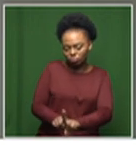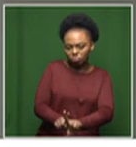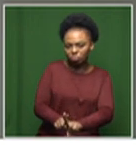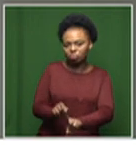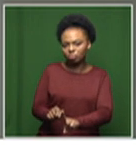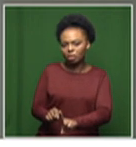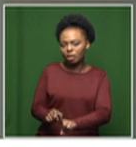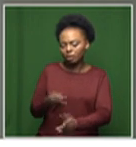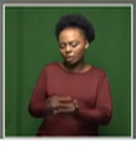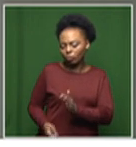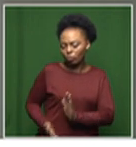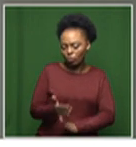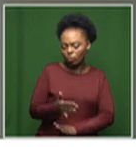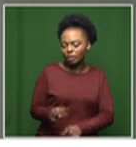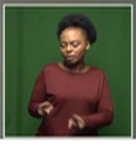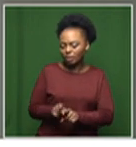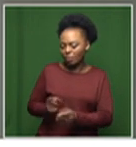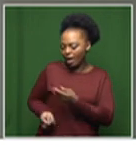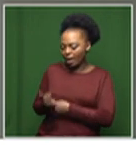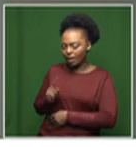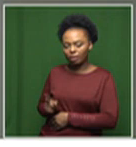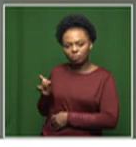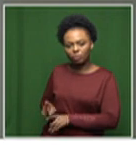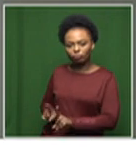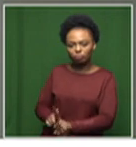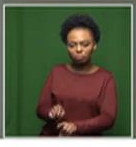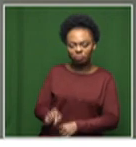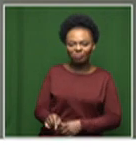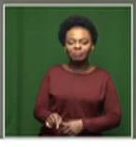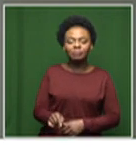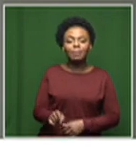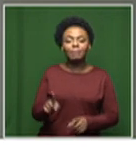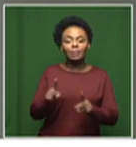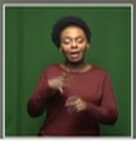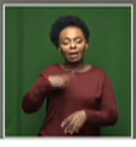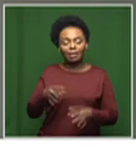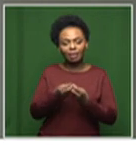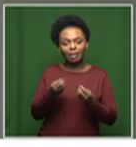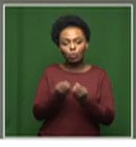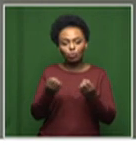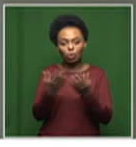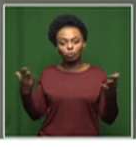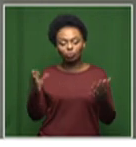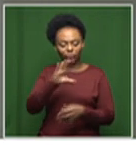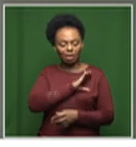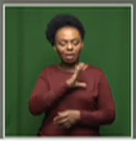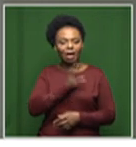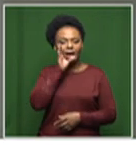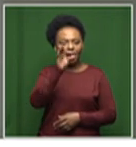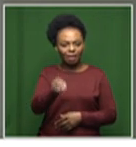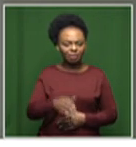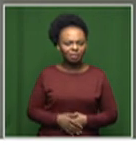it to work. Then we also have the transaction limits that have been set. Another thing that a lot of consumers have asked is, but